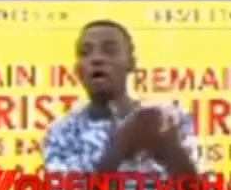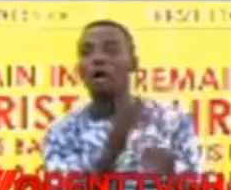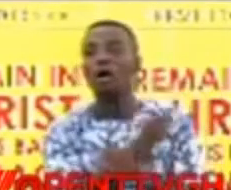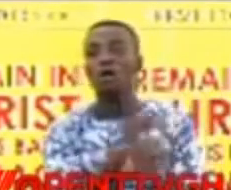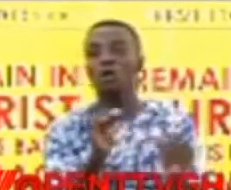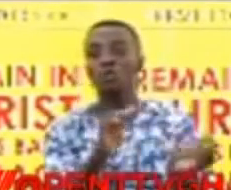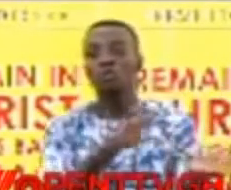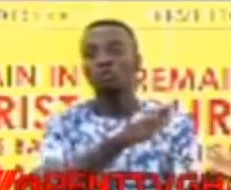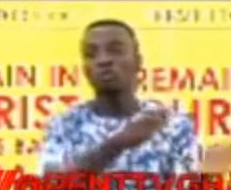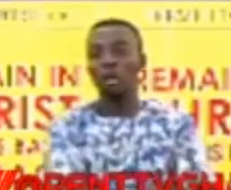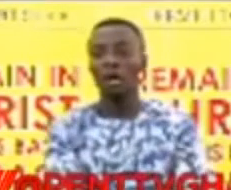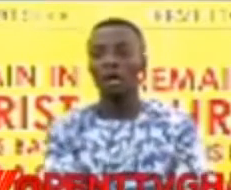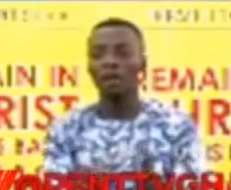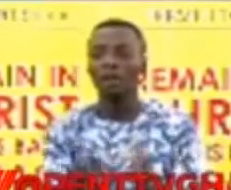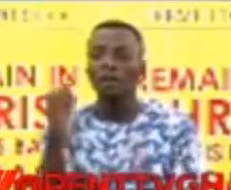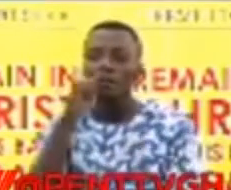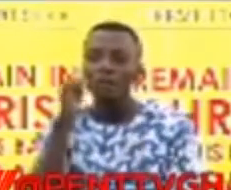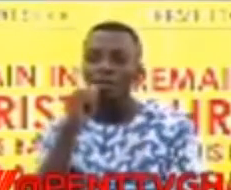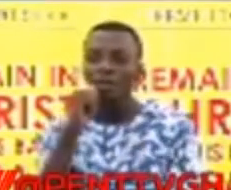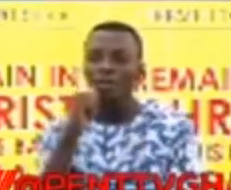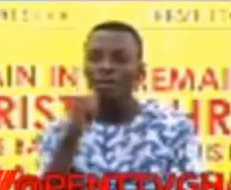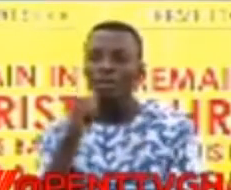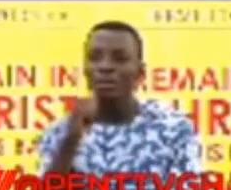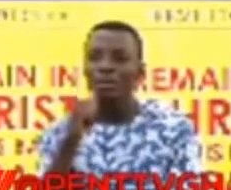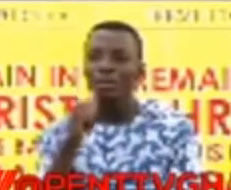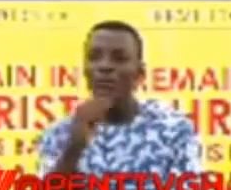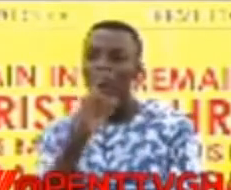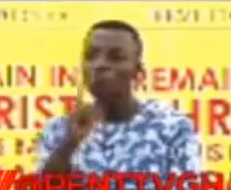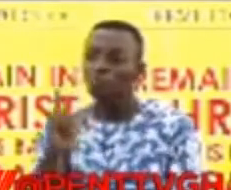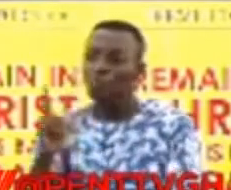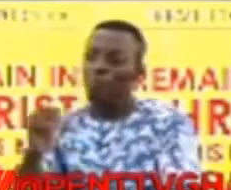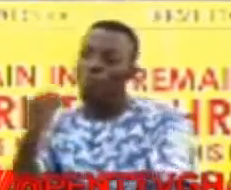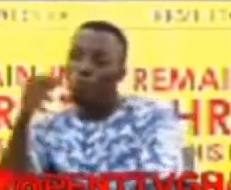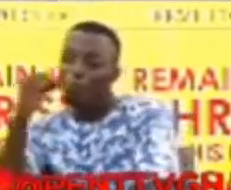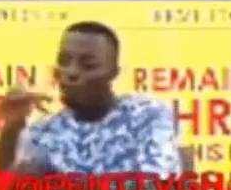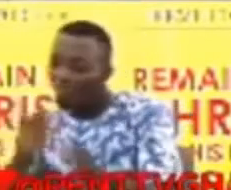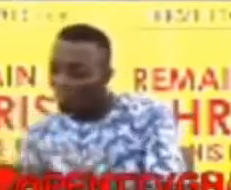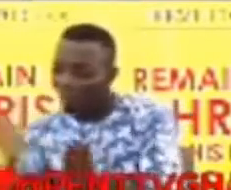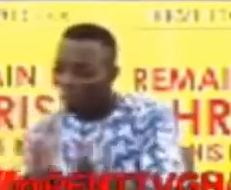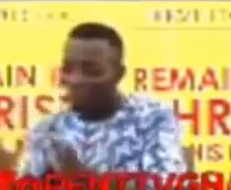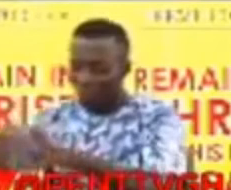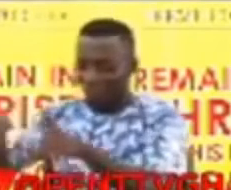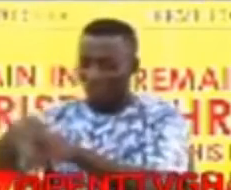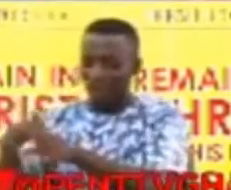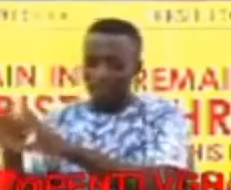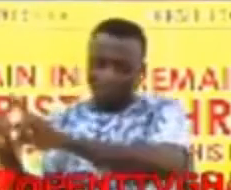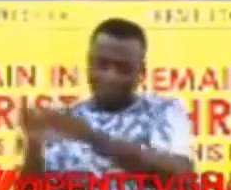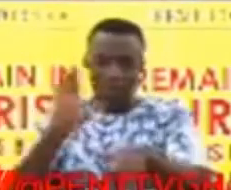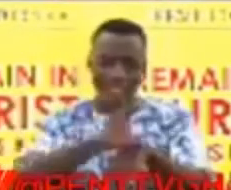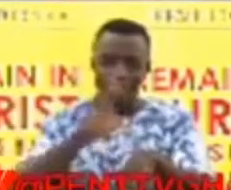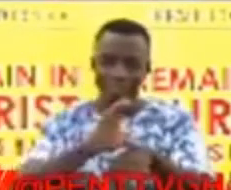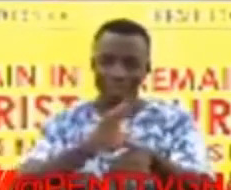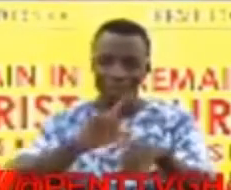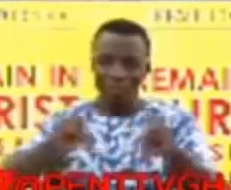This lady started from the house with excitement. This lady, it was the best day of her